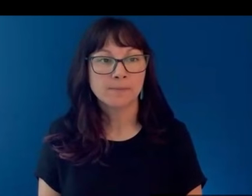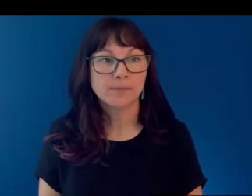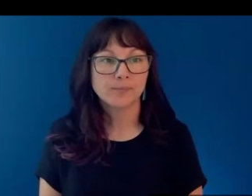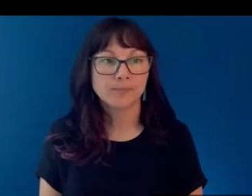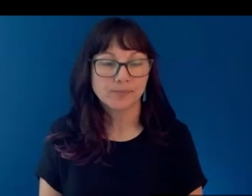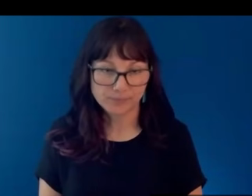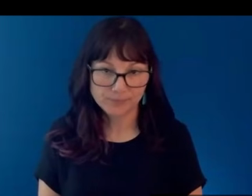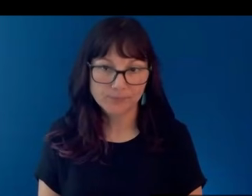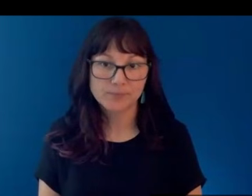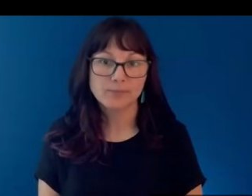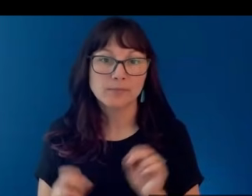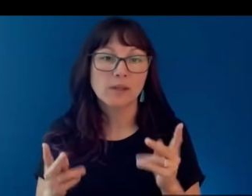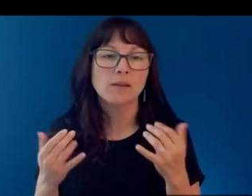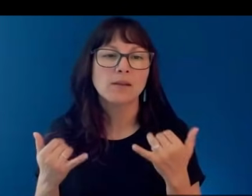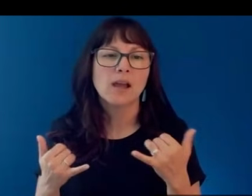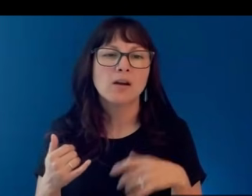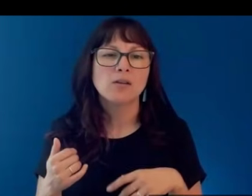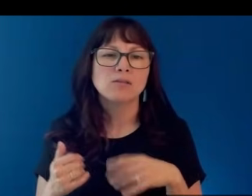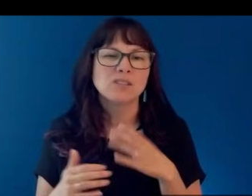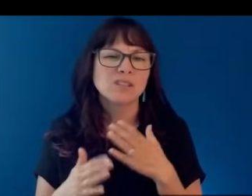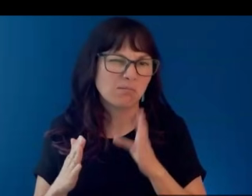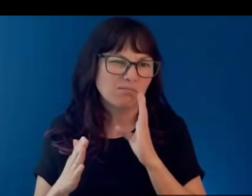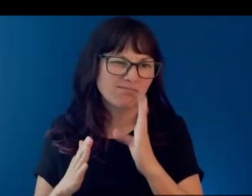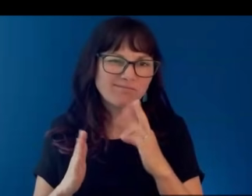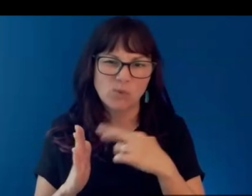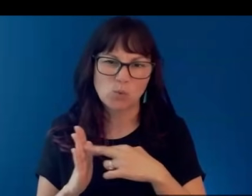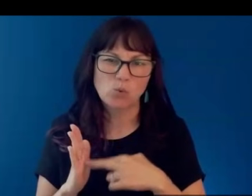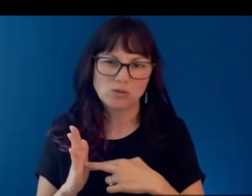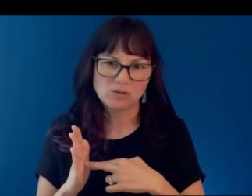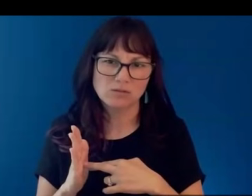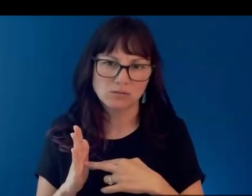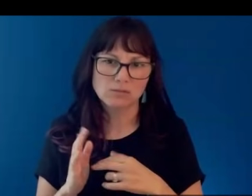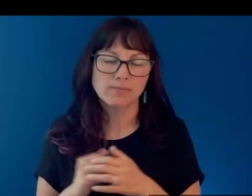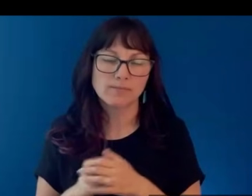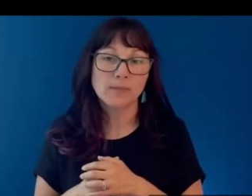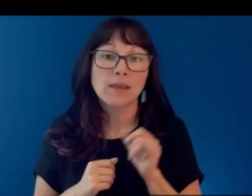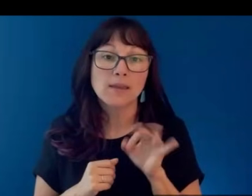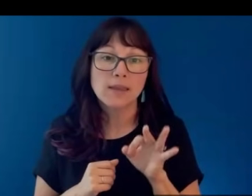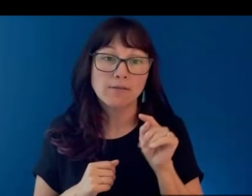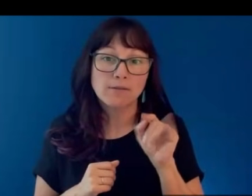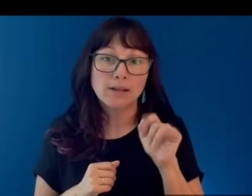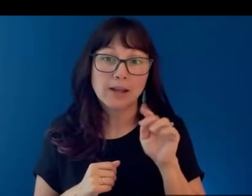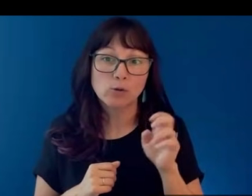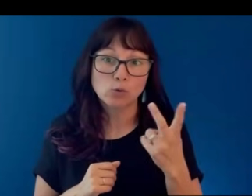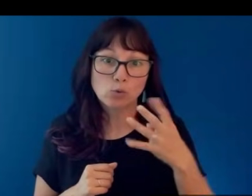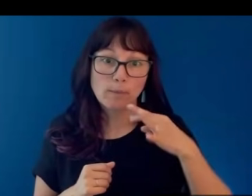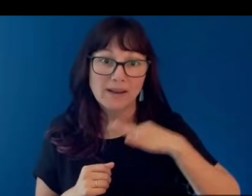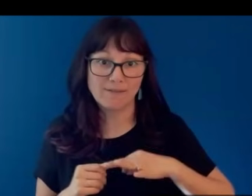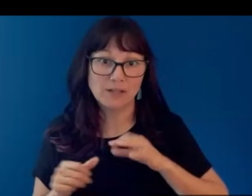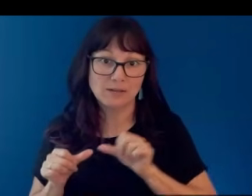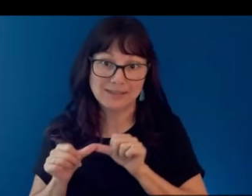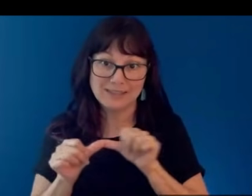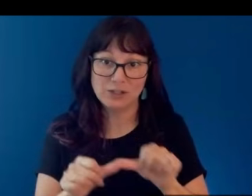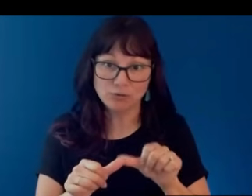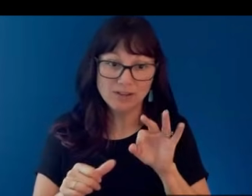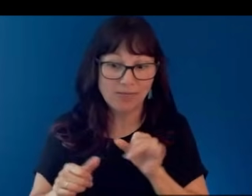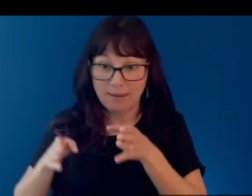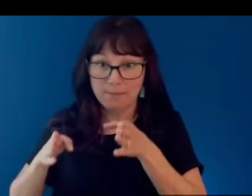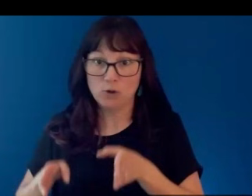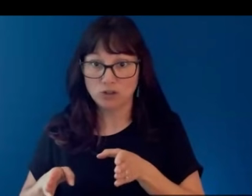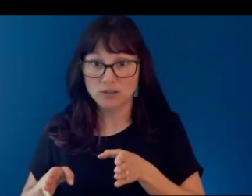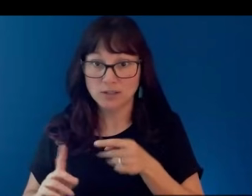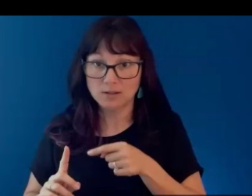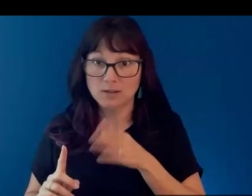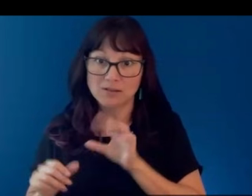All right, so some straightforward rules. If the Title II benefit continues, if this person is going